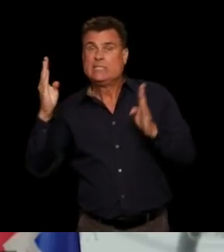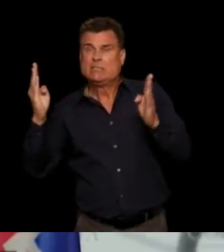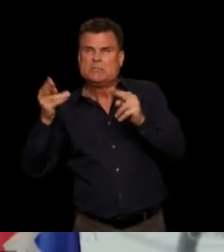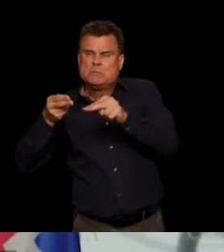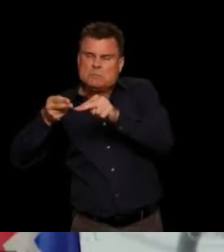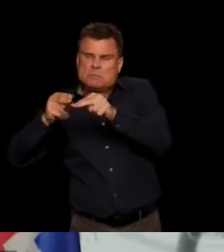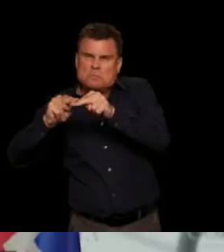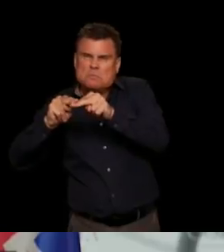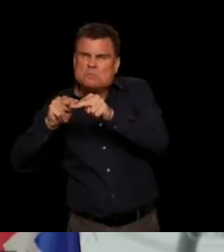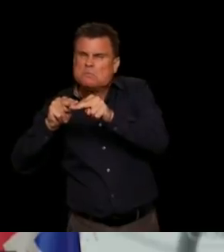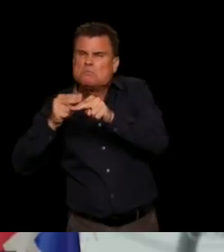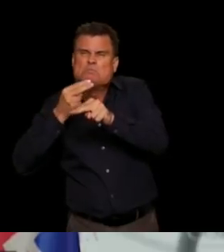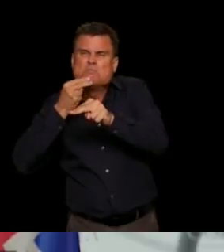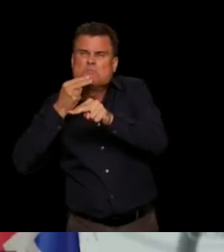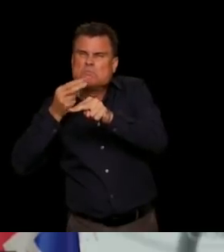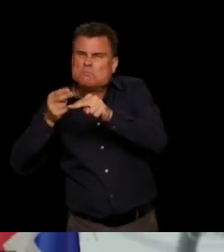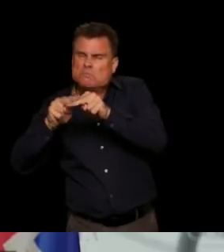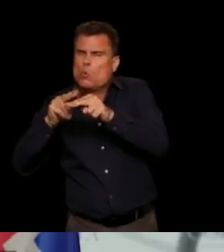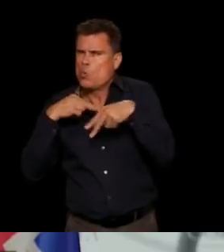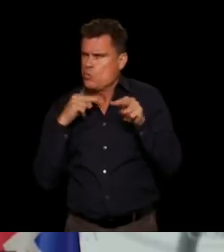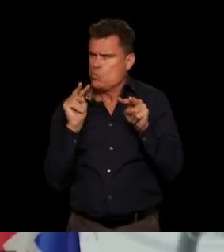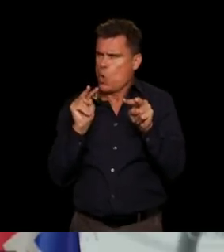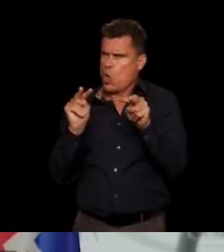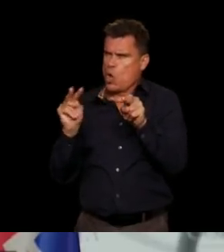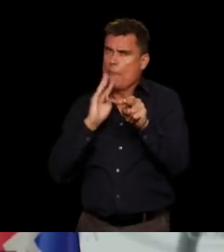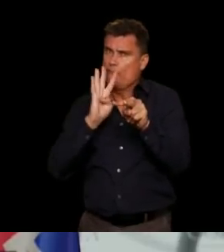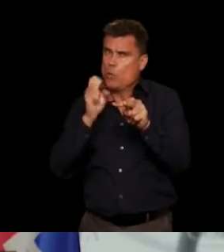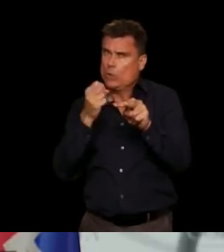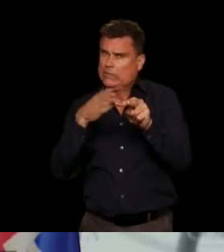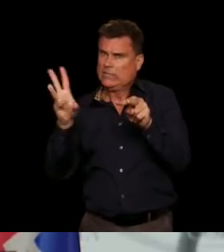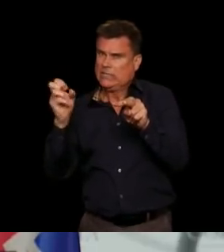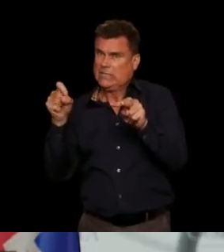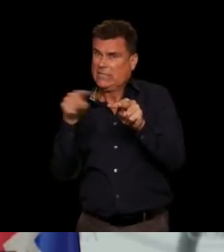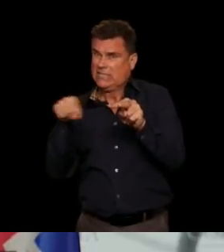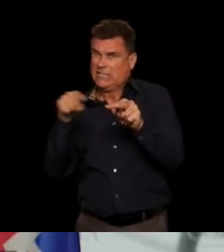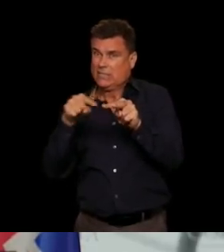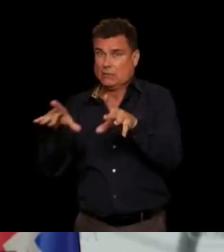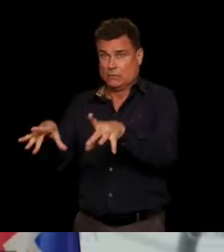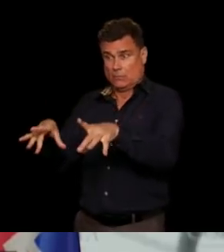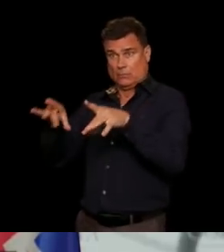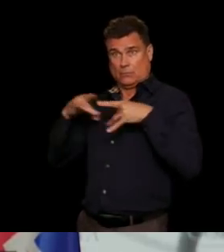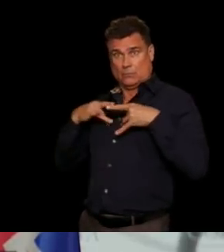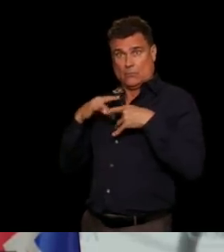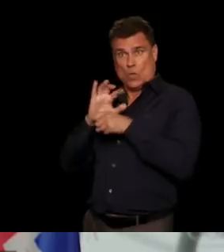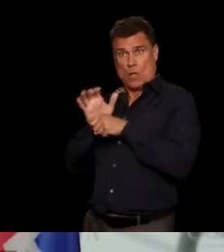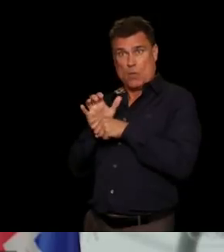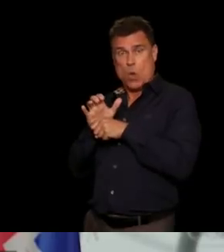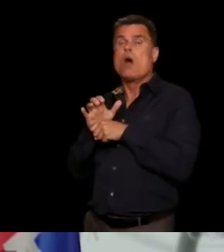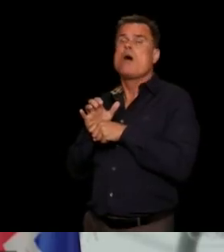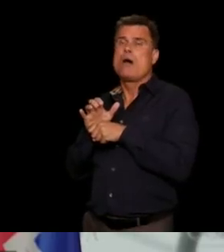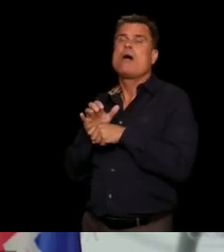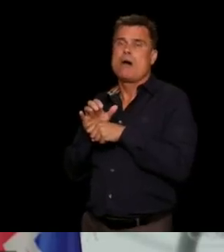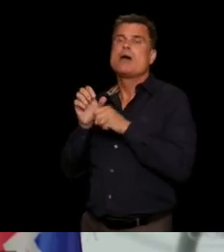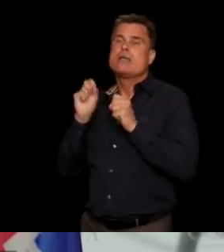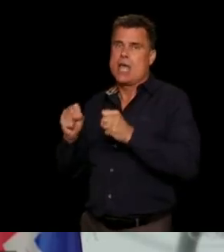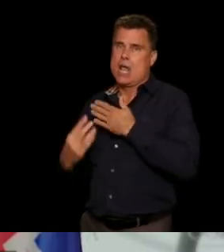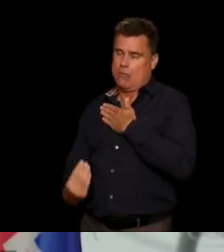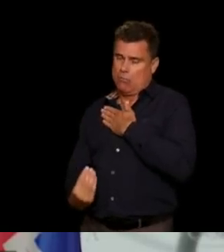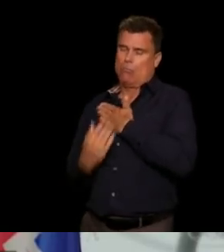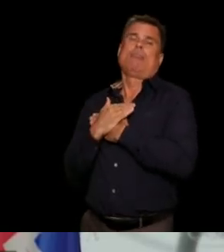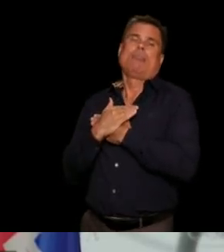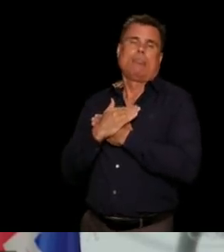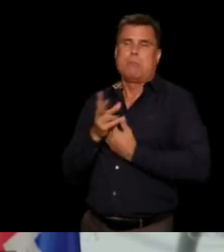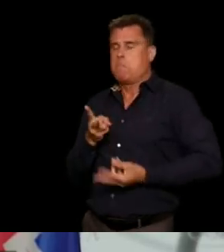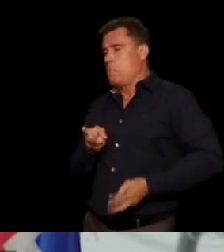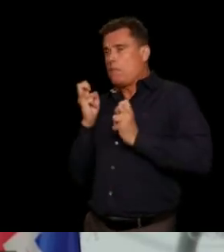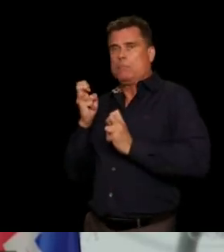We are carefully monitoring this trend because we know that the risk of severe illness goes up with age. And the two new deaths in long-term care facility, of